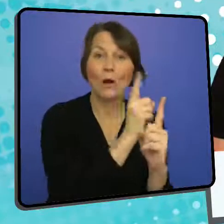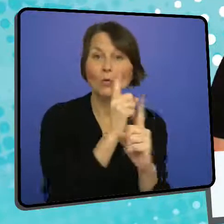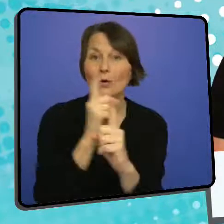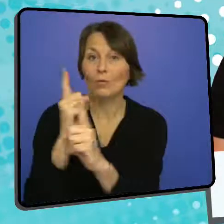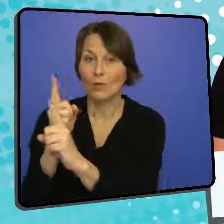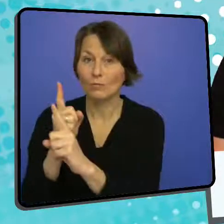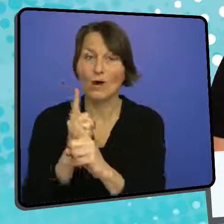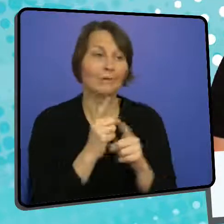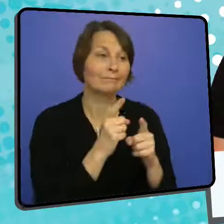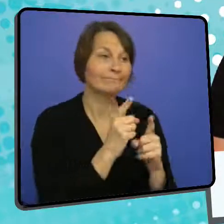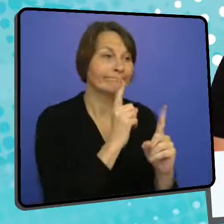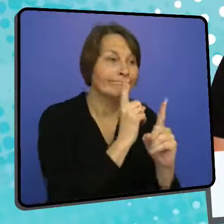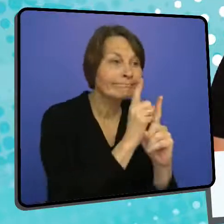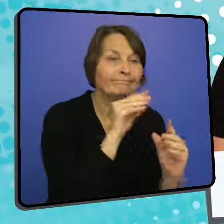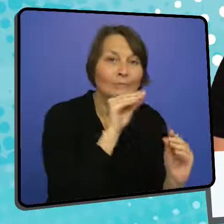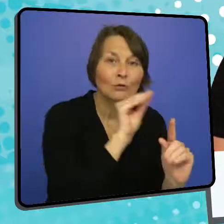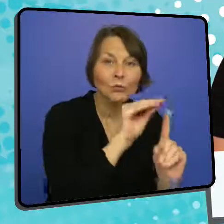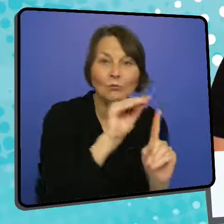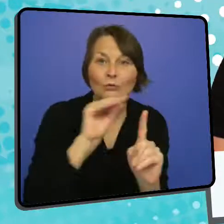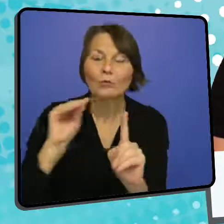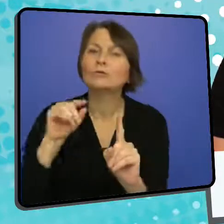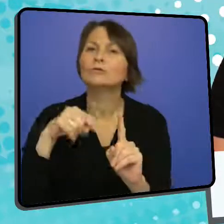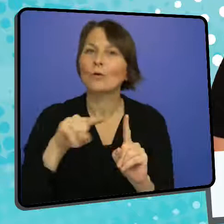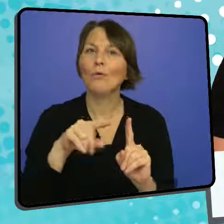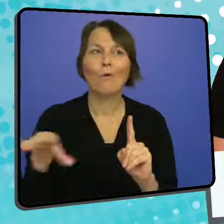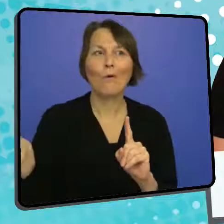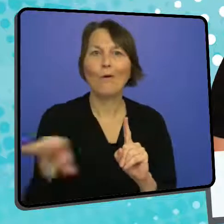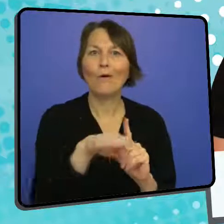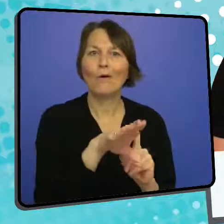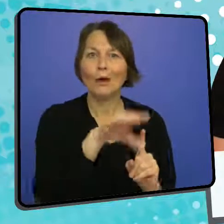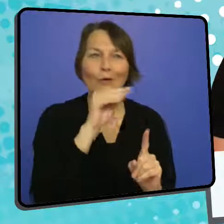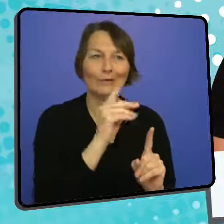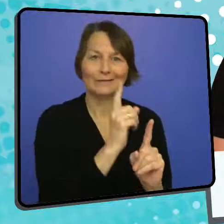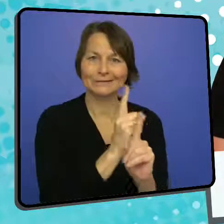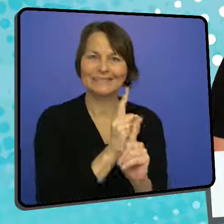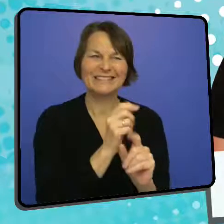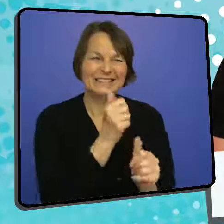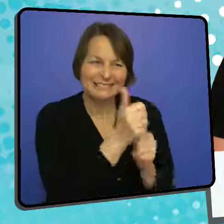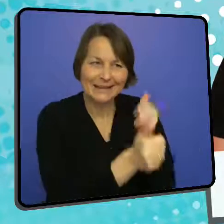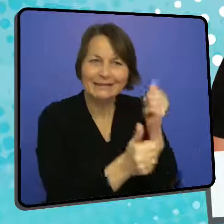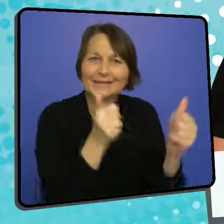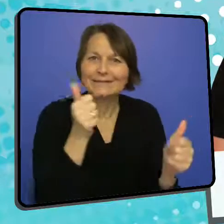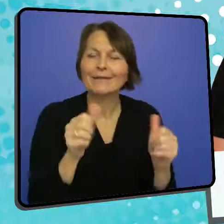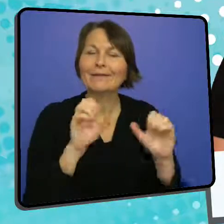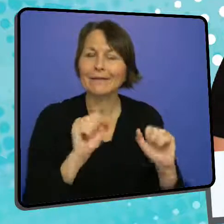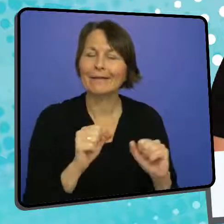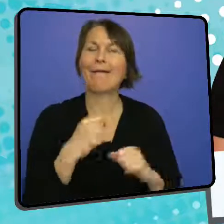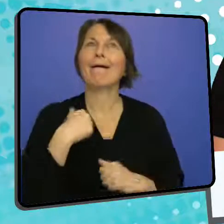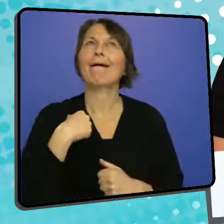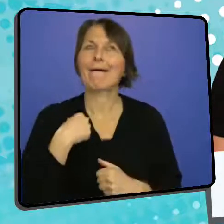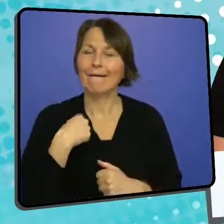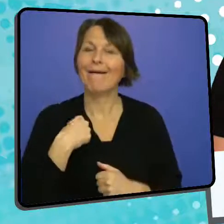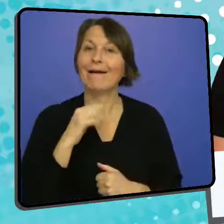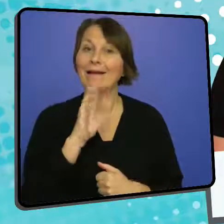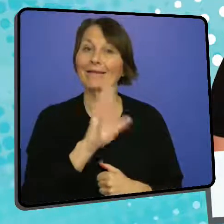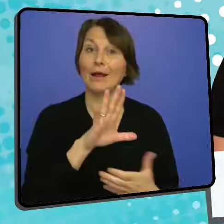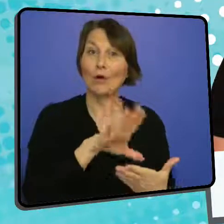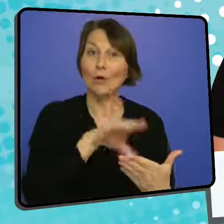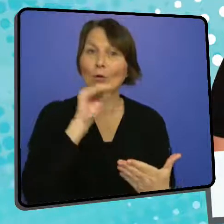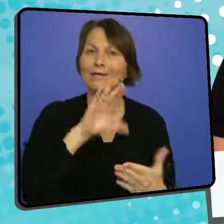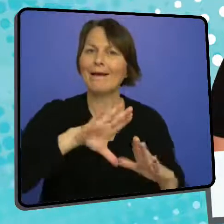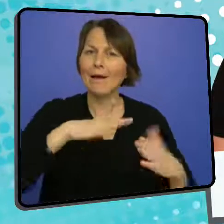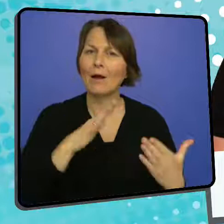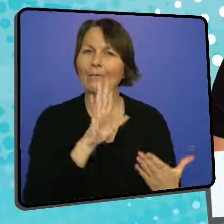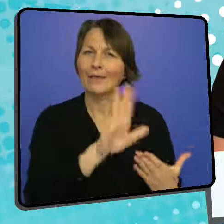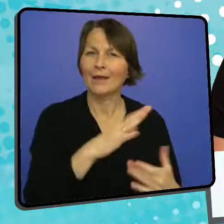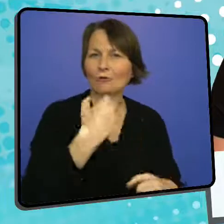your learners to make sure that they can apply the learning to their jobs, and you can coach them